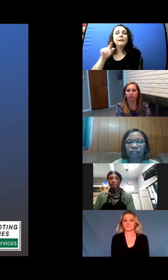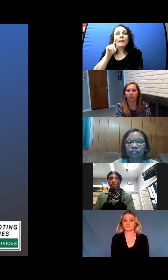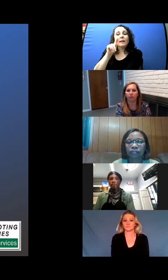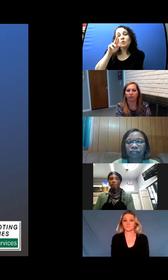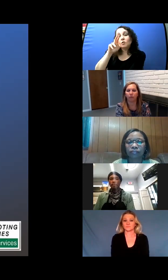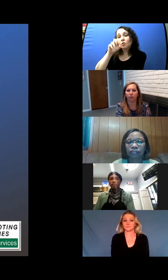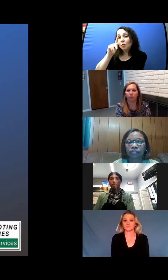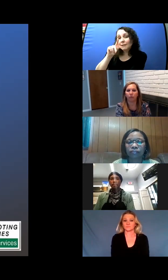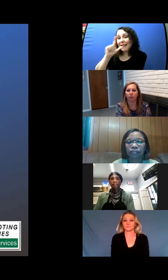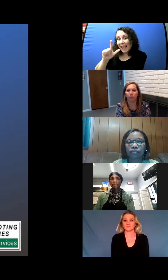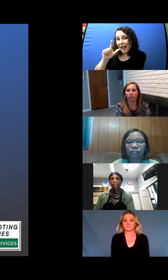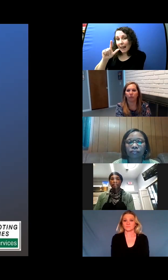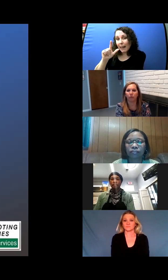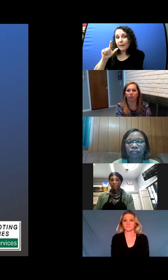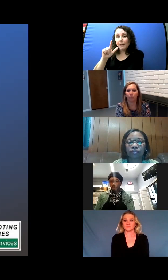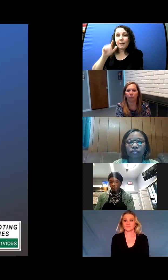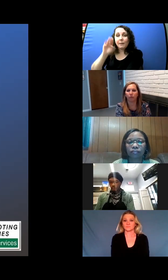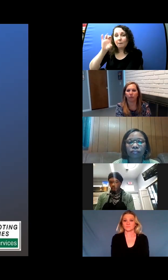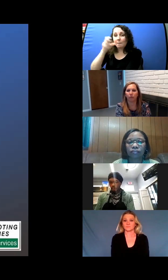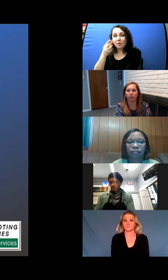tooksl@michigan.gov, or you can call her at